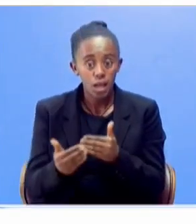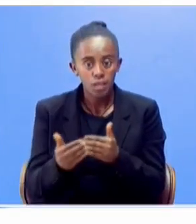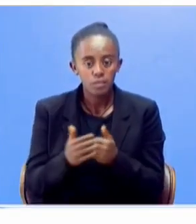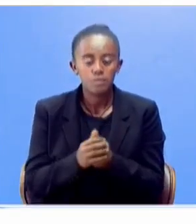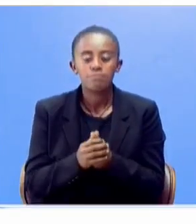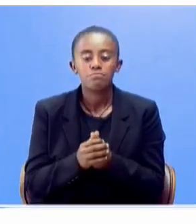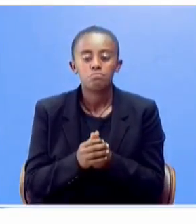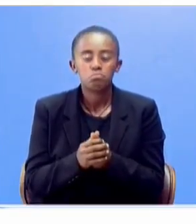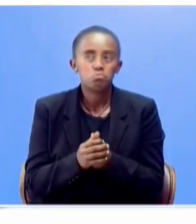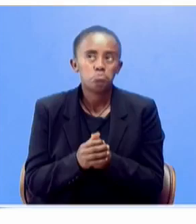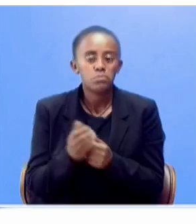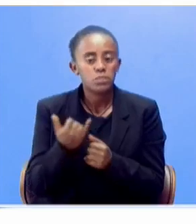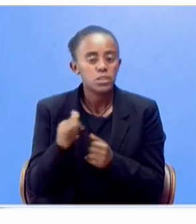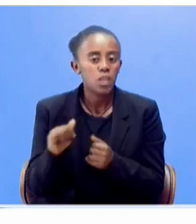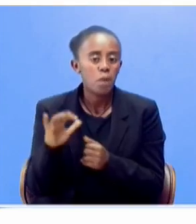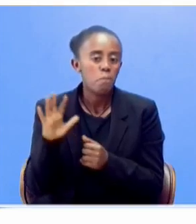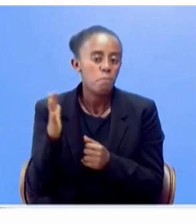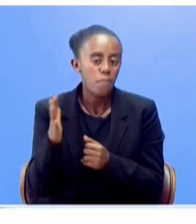may